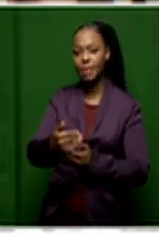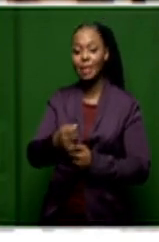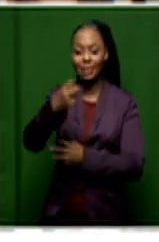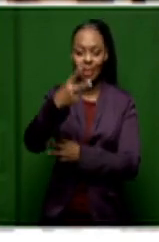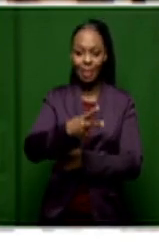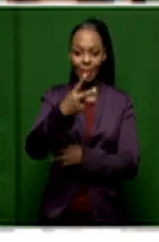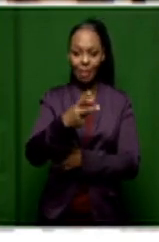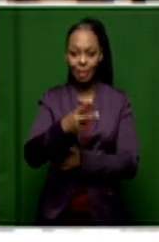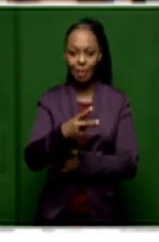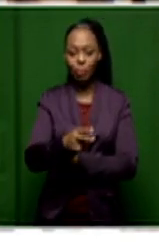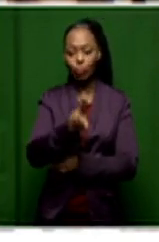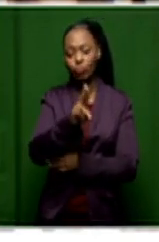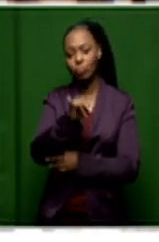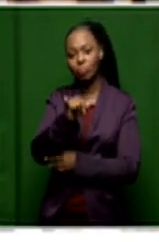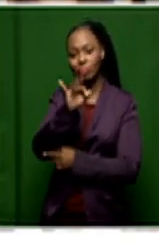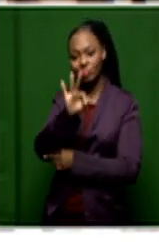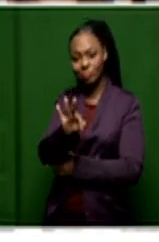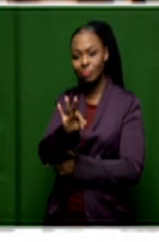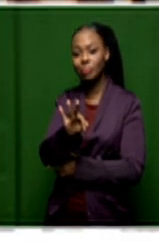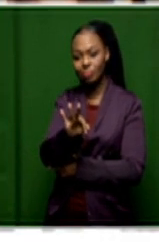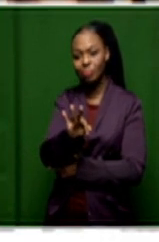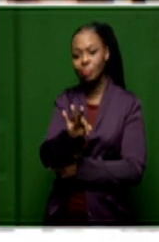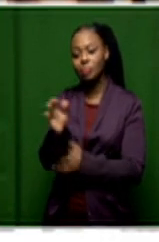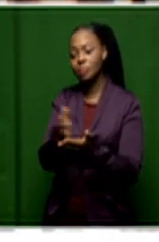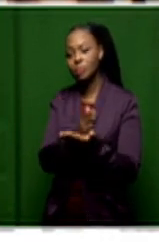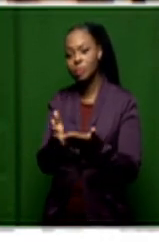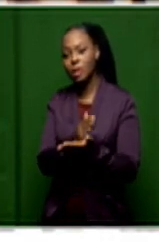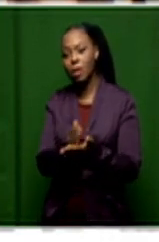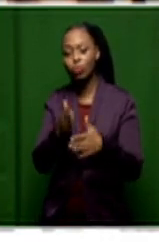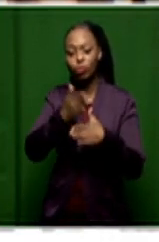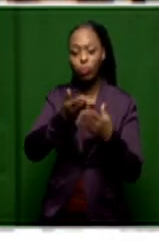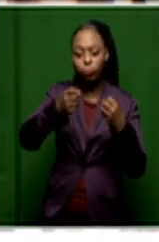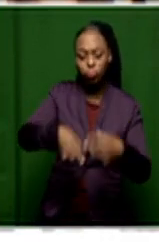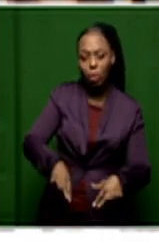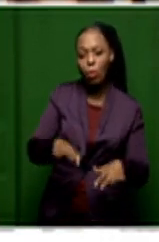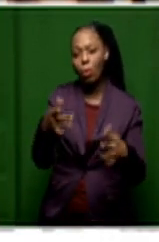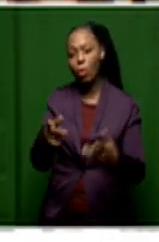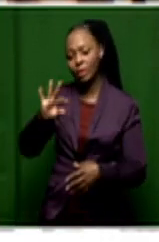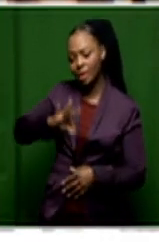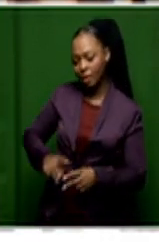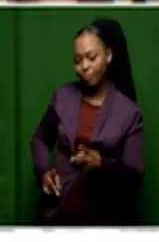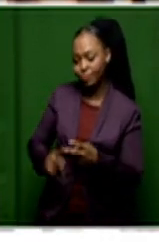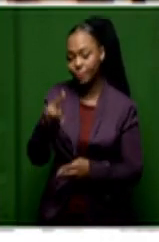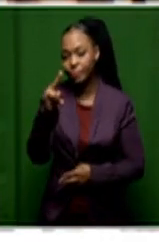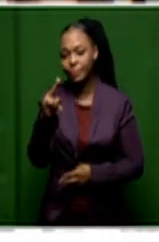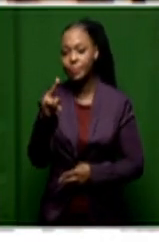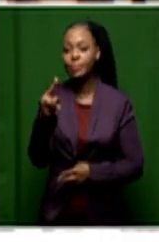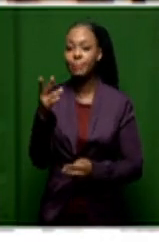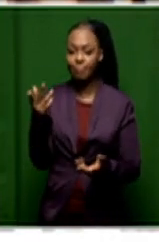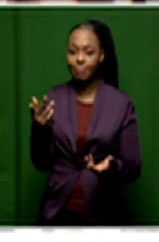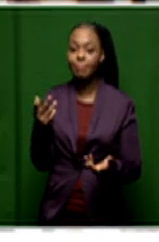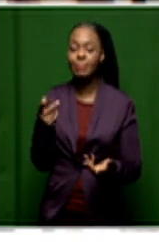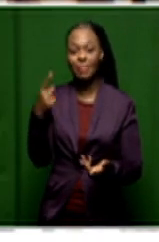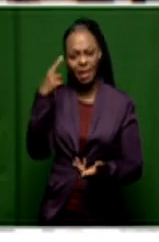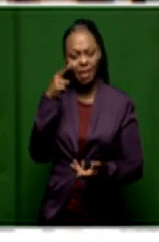temporary employee relief scheme introduced for those who may have lost jobs or had salary cuts. Yes, I think that